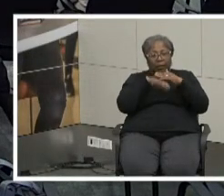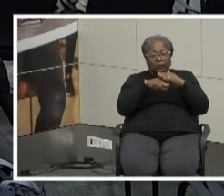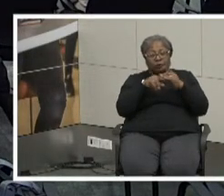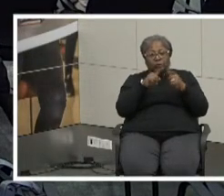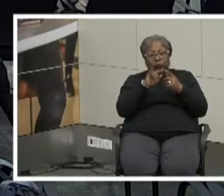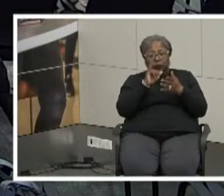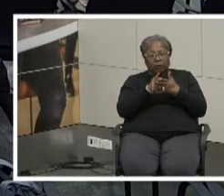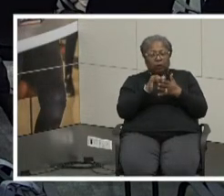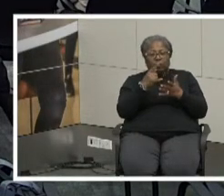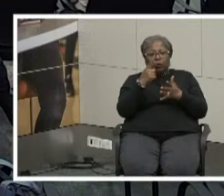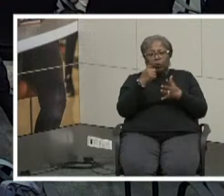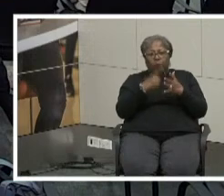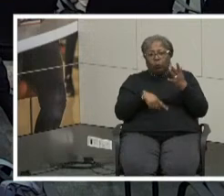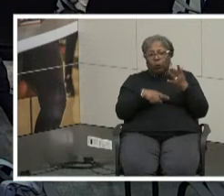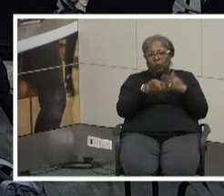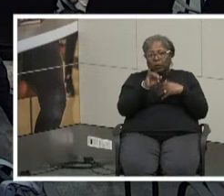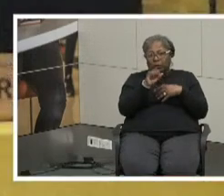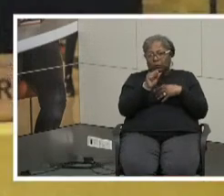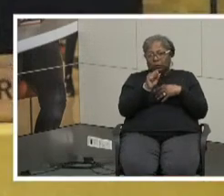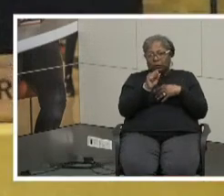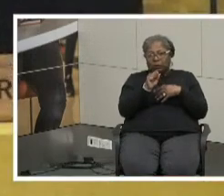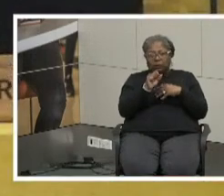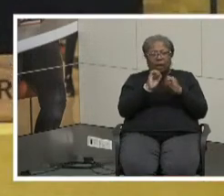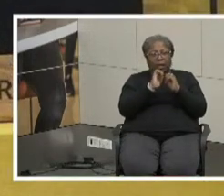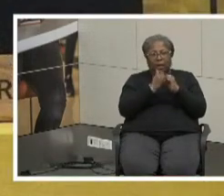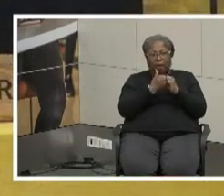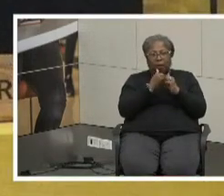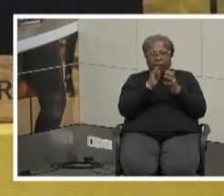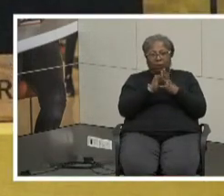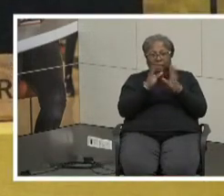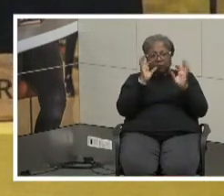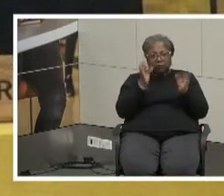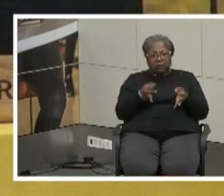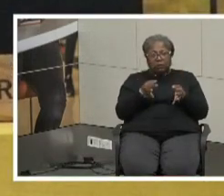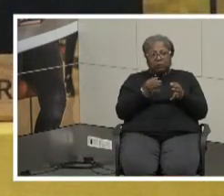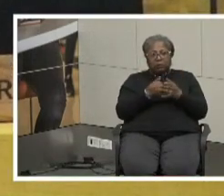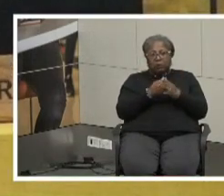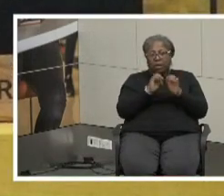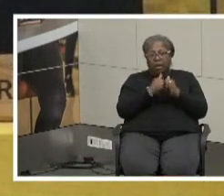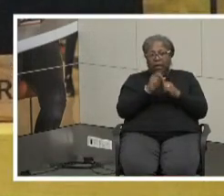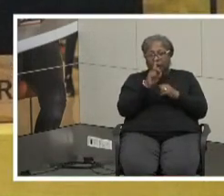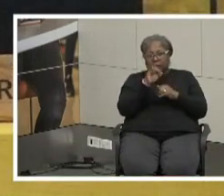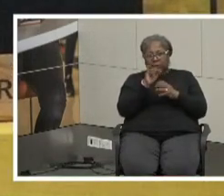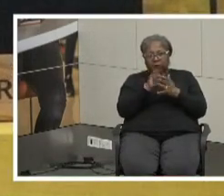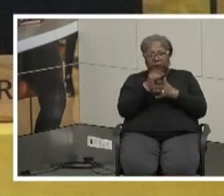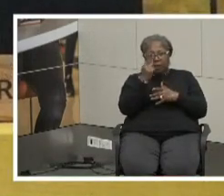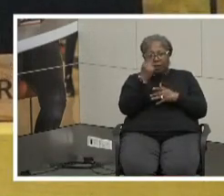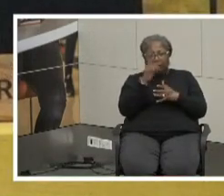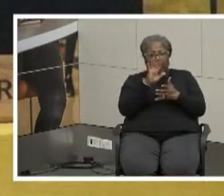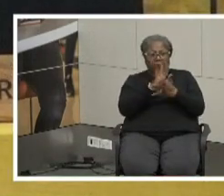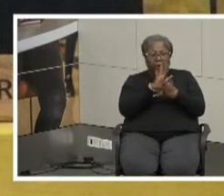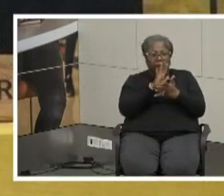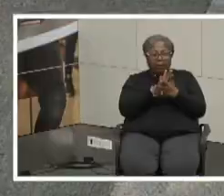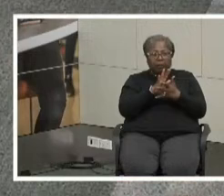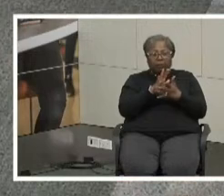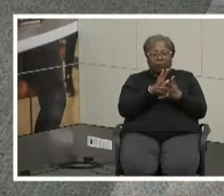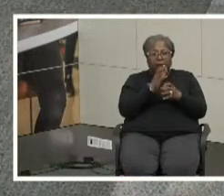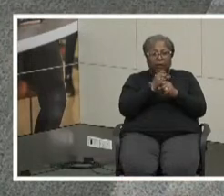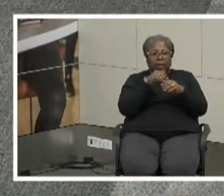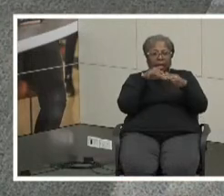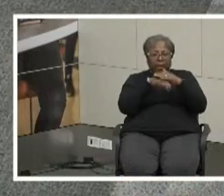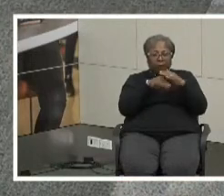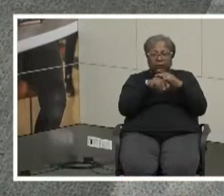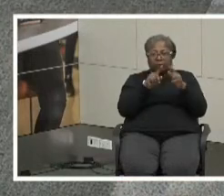this what what is the um how how is that determined like how did these 11 campuses get